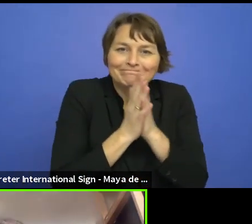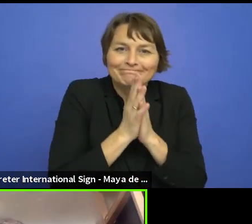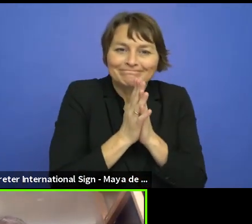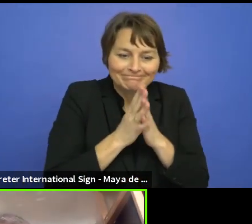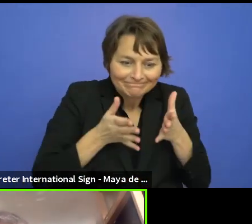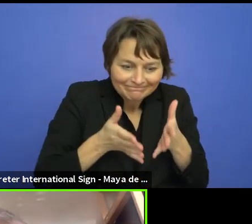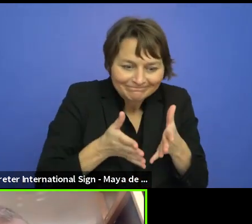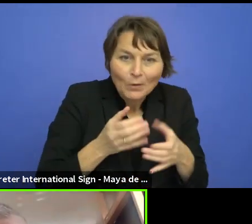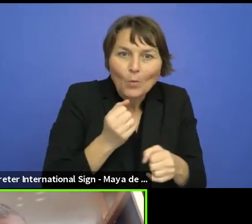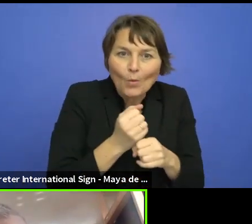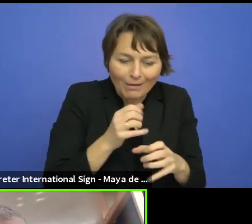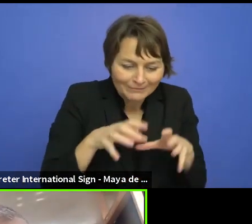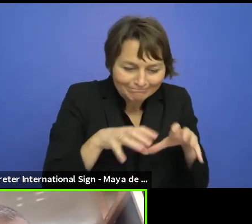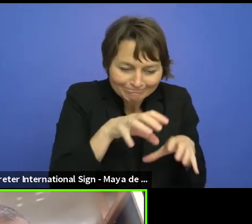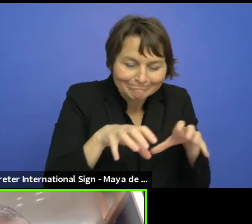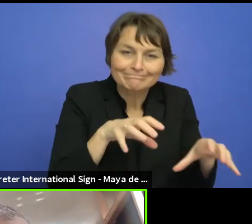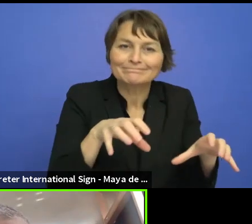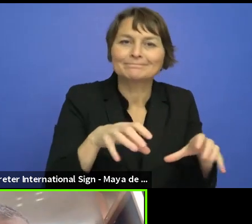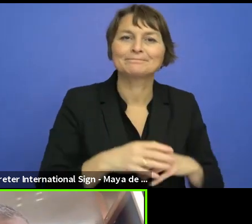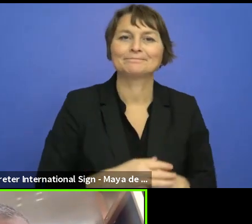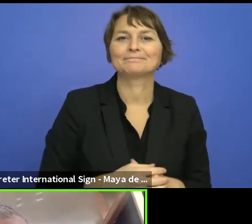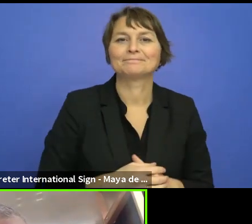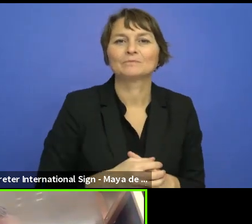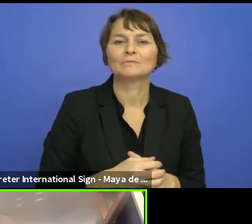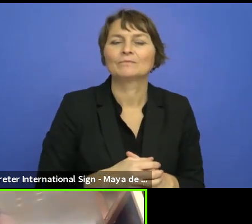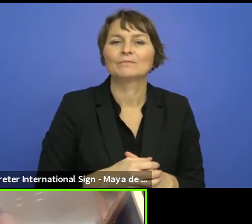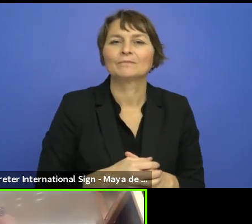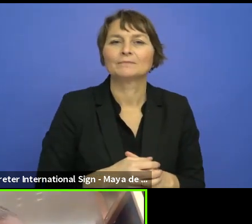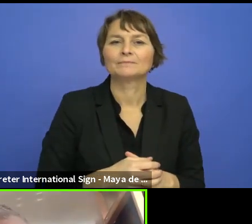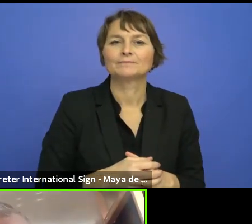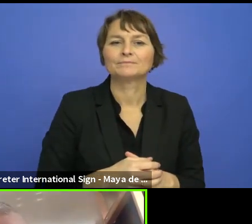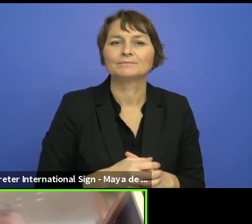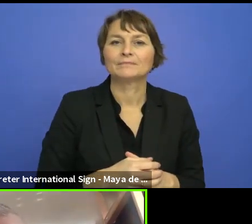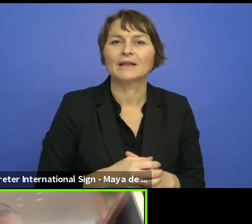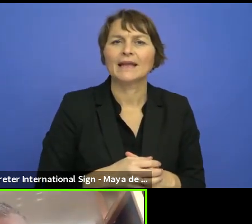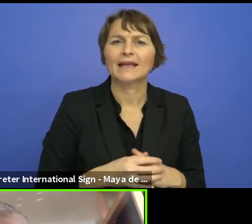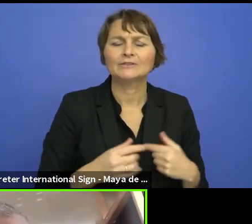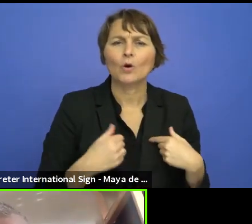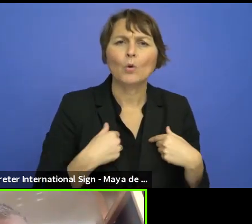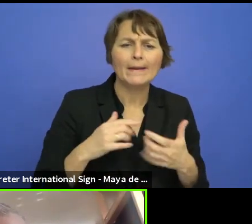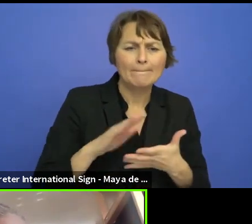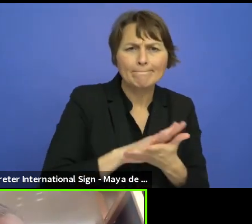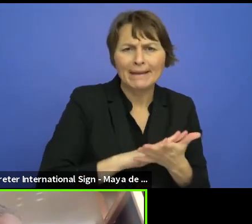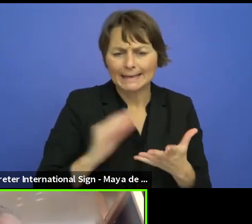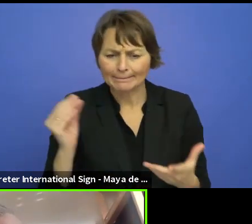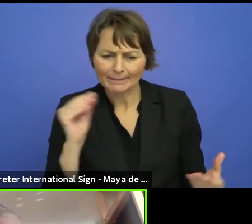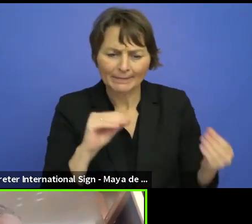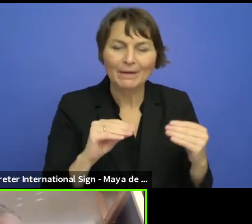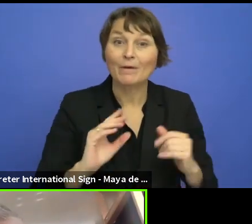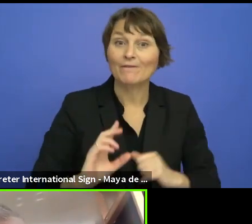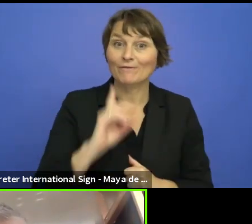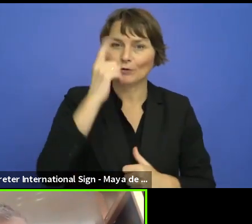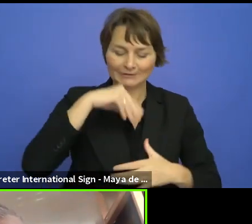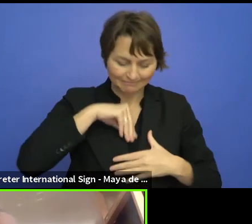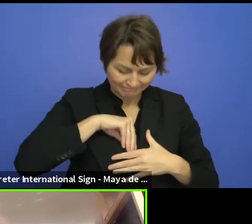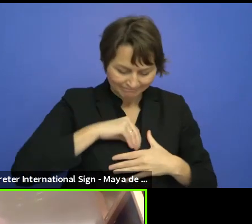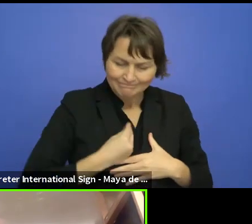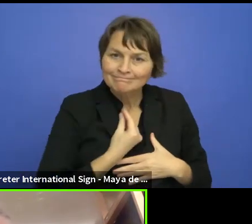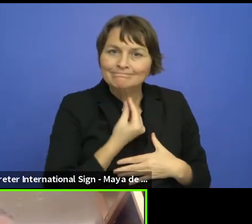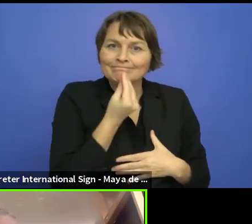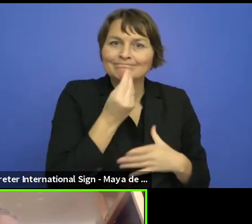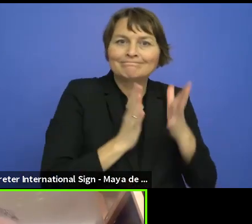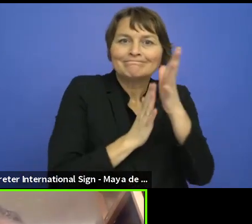it's like that it's directed by meanings. It starts out of enthusiasm about what you want to do.